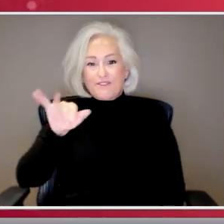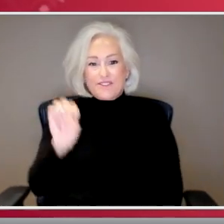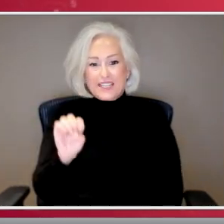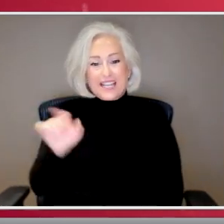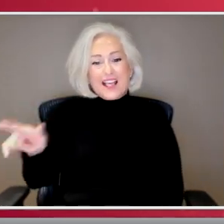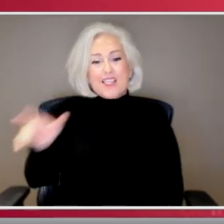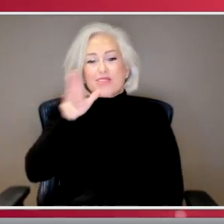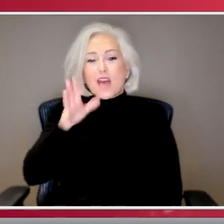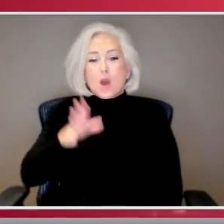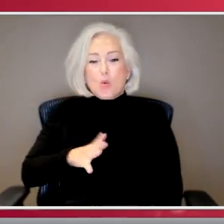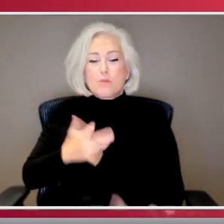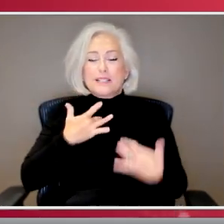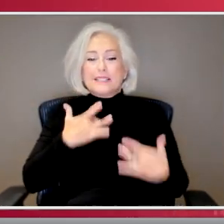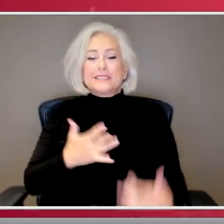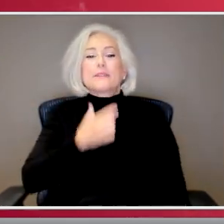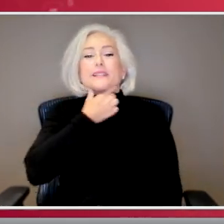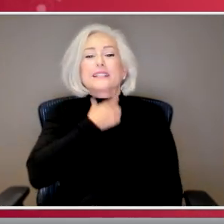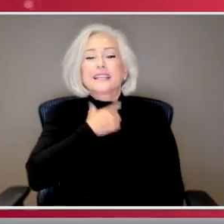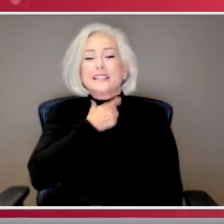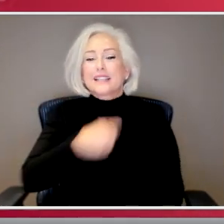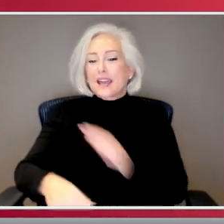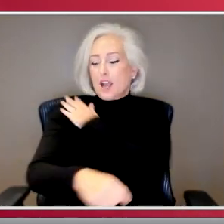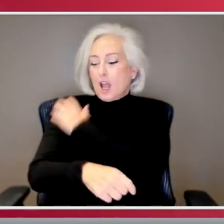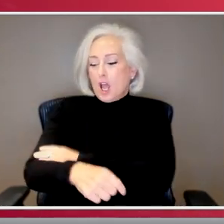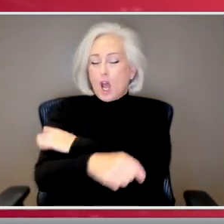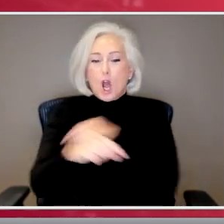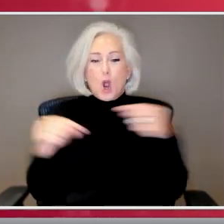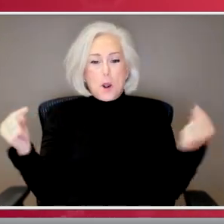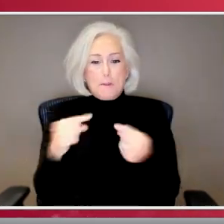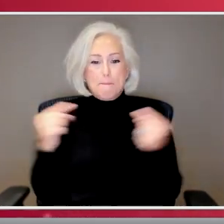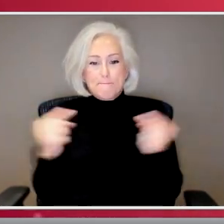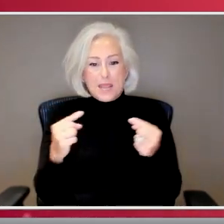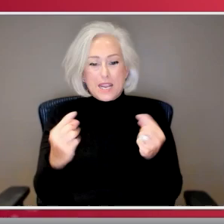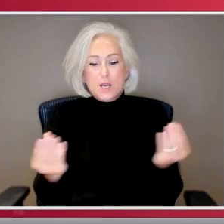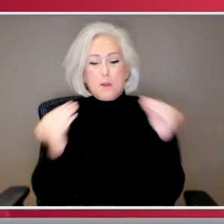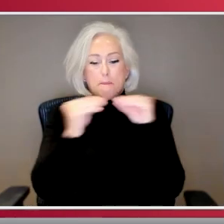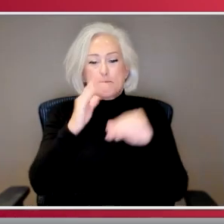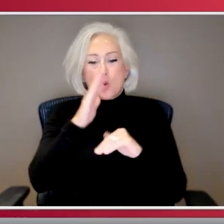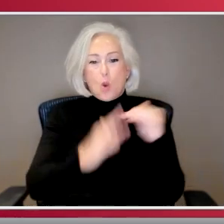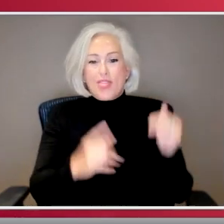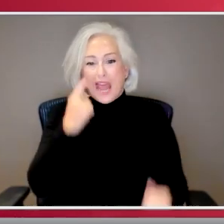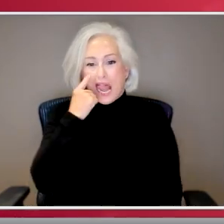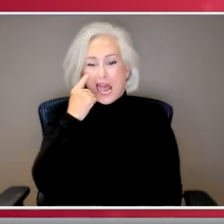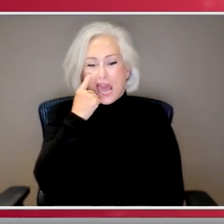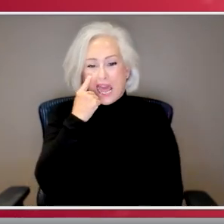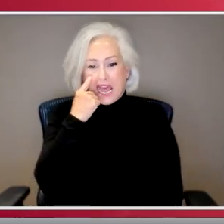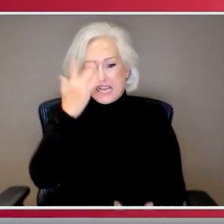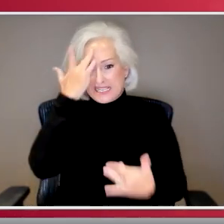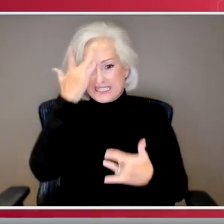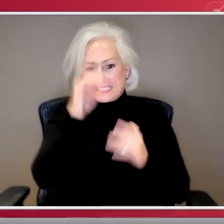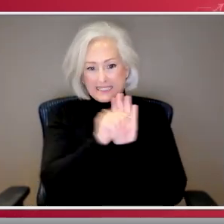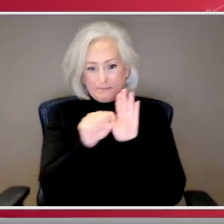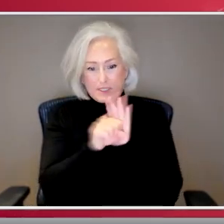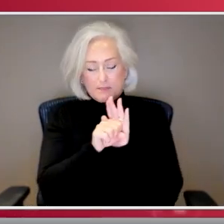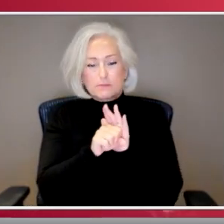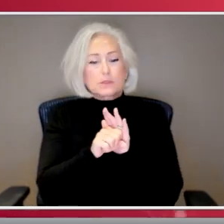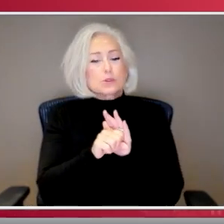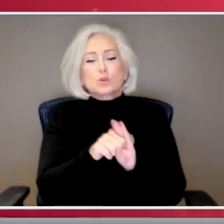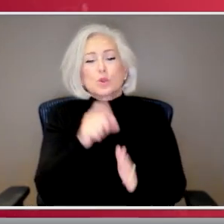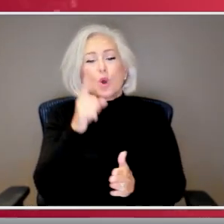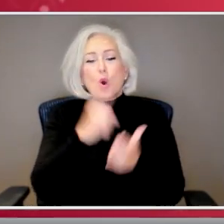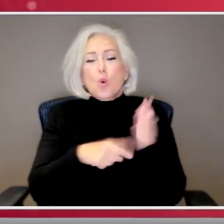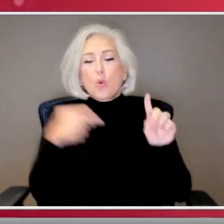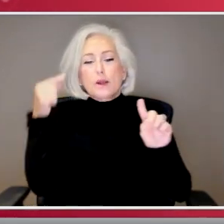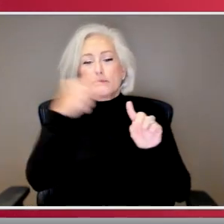and arm pain more so than the ocular symptoms. And what are we seeing here? What point of the surgery was this taken at? Yeah, so this is